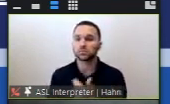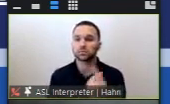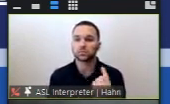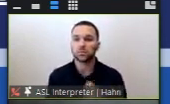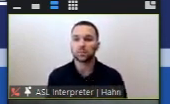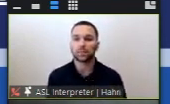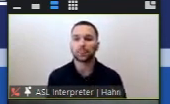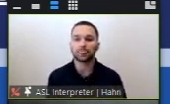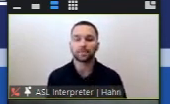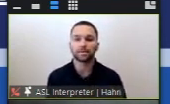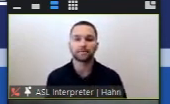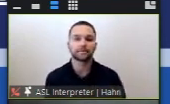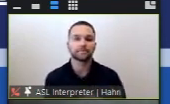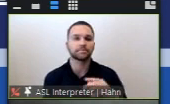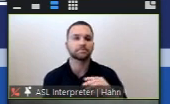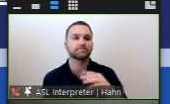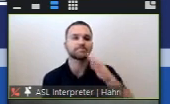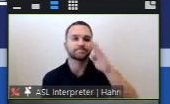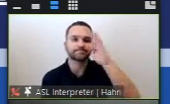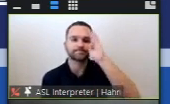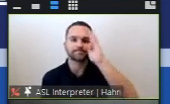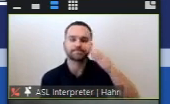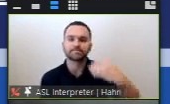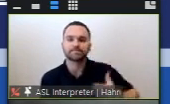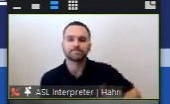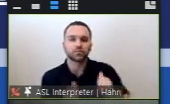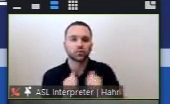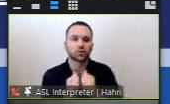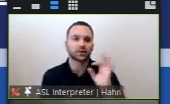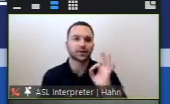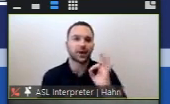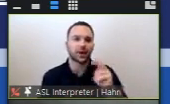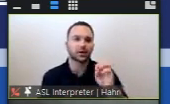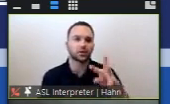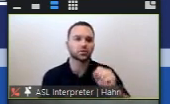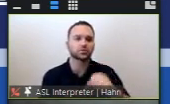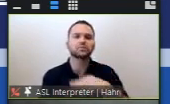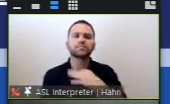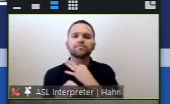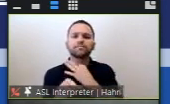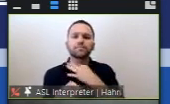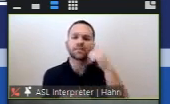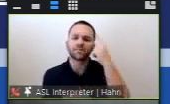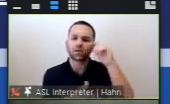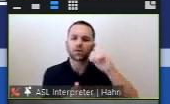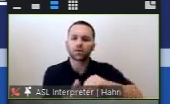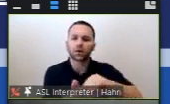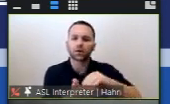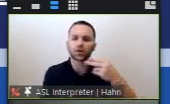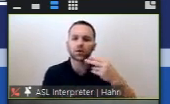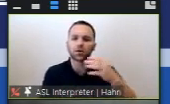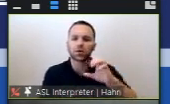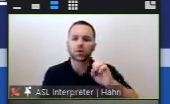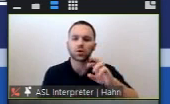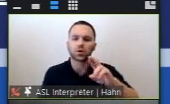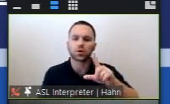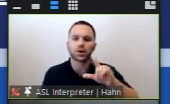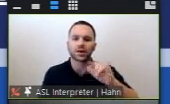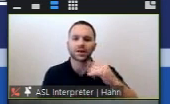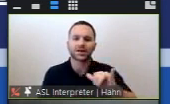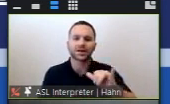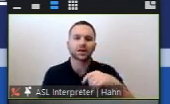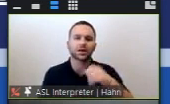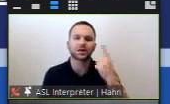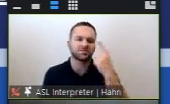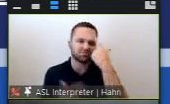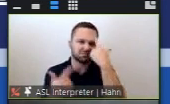Chris Vanderveen with 9 News. Question probably for Dr. Herlihy, but anyone can feel free to take it.